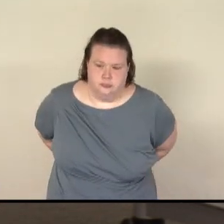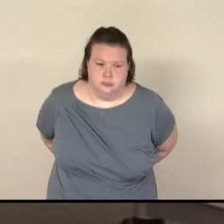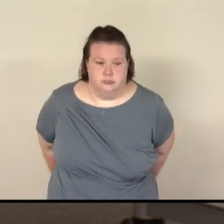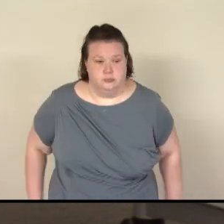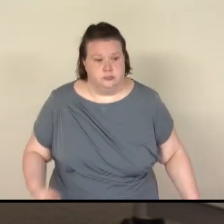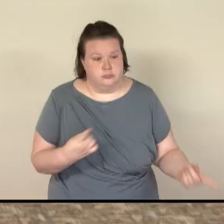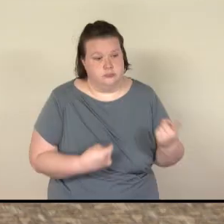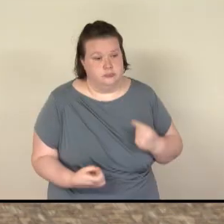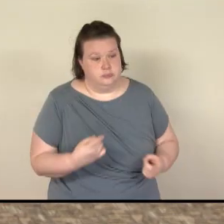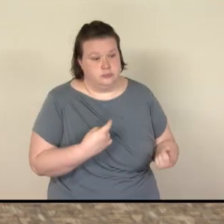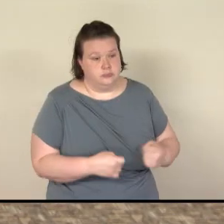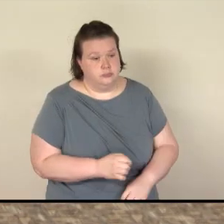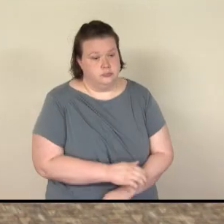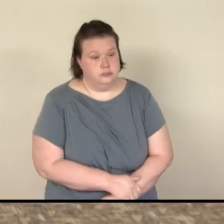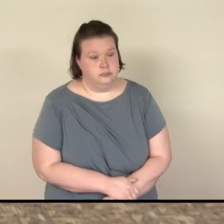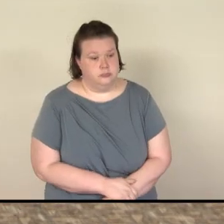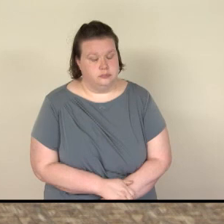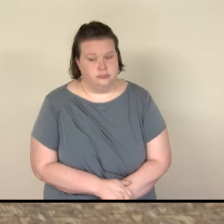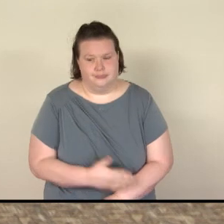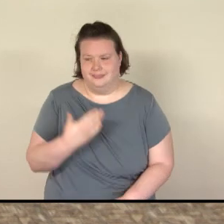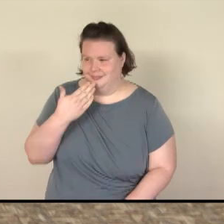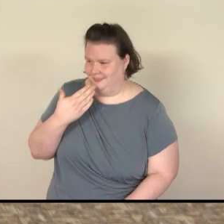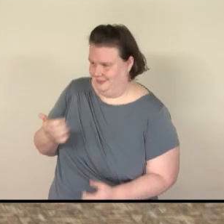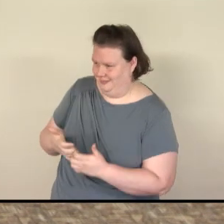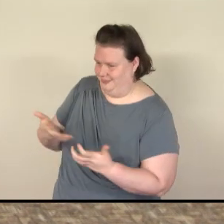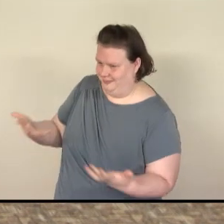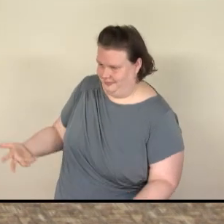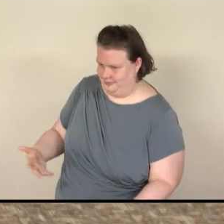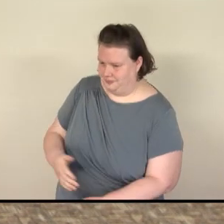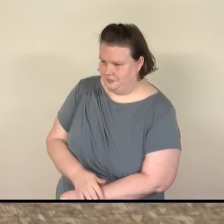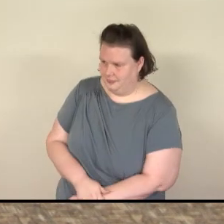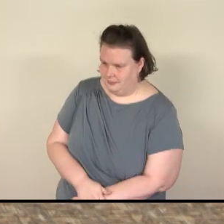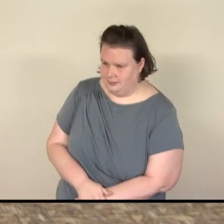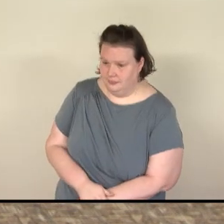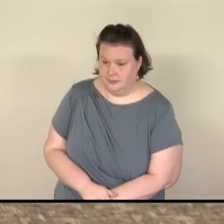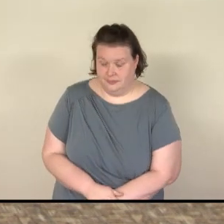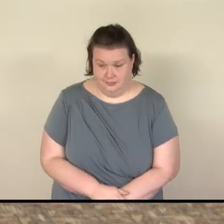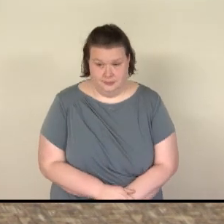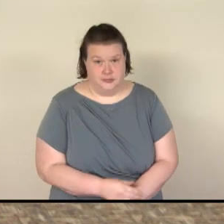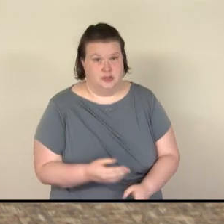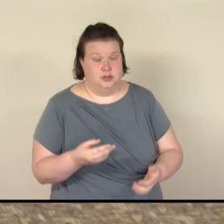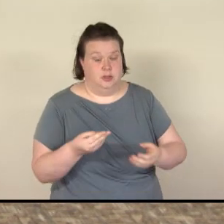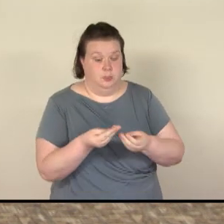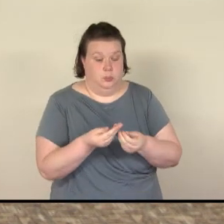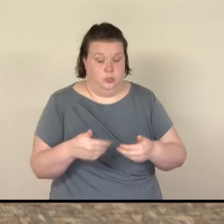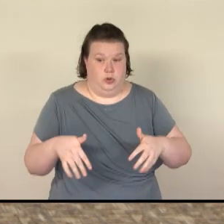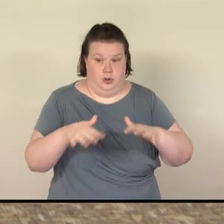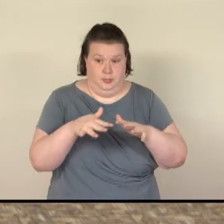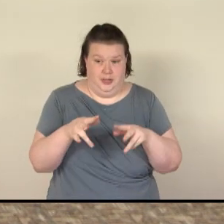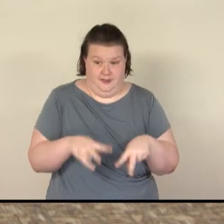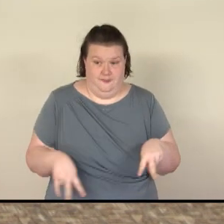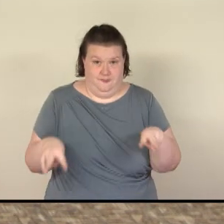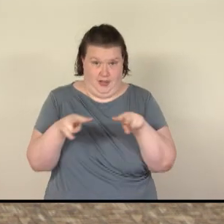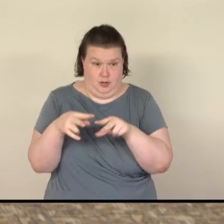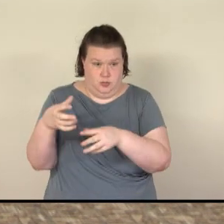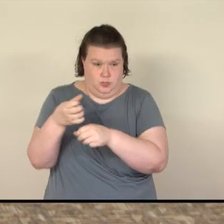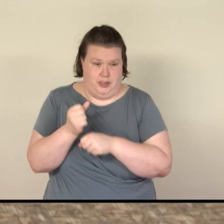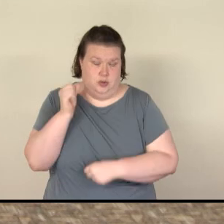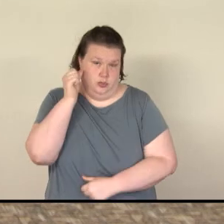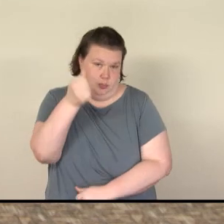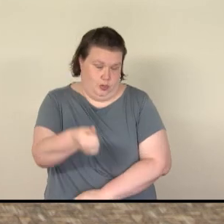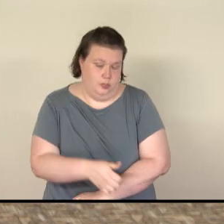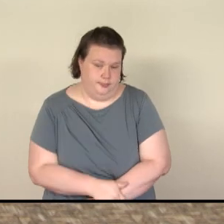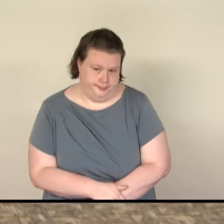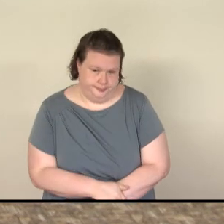Any questions? Thank you so much, Ms. Davis, for. We get property values tomorrow. Yeah.